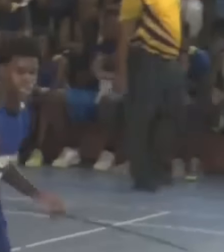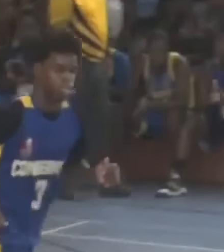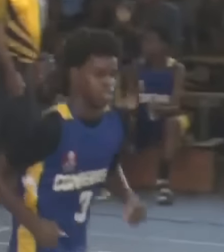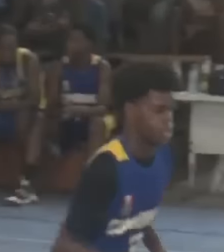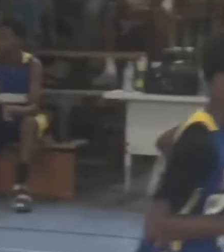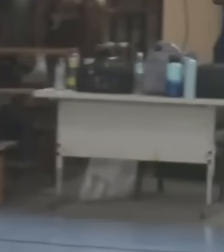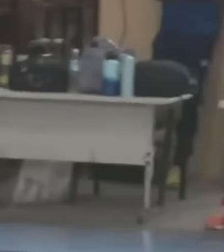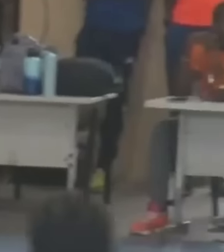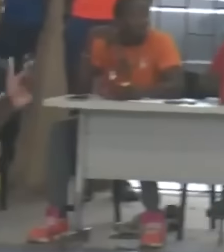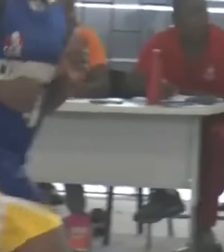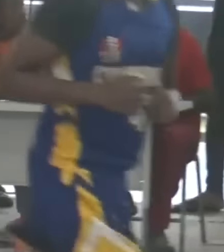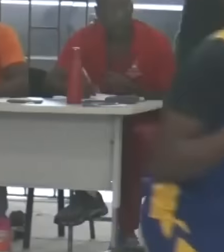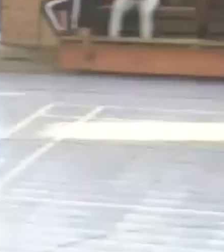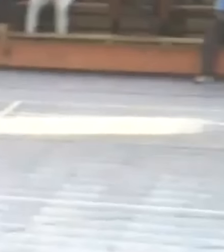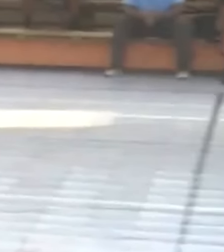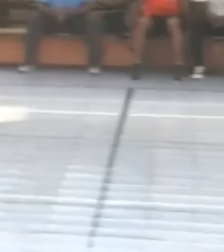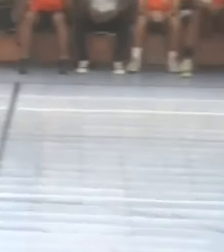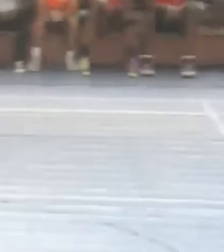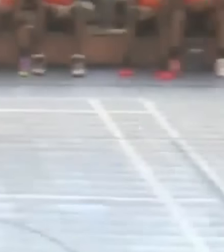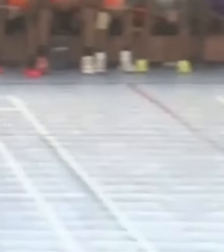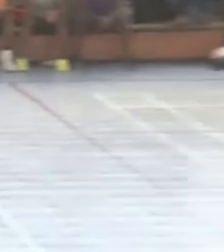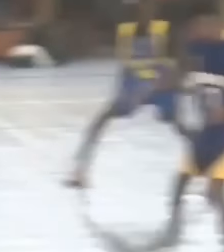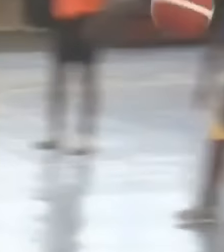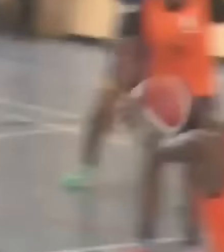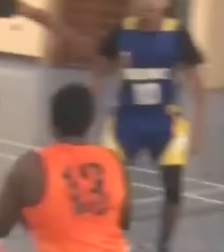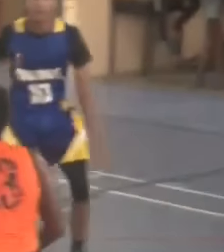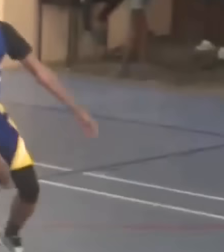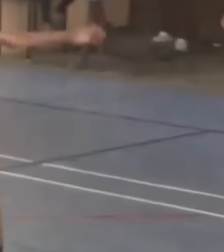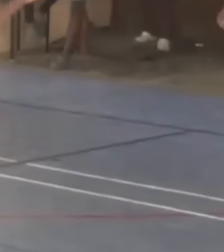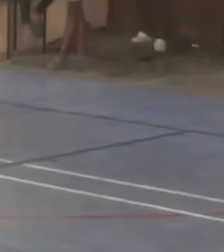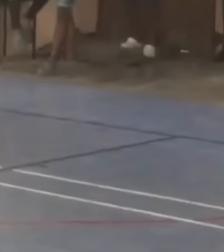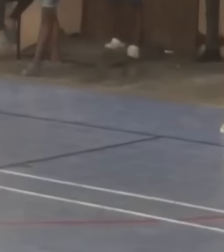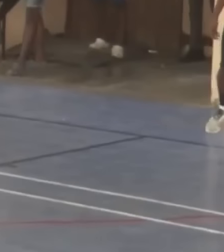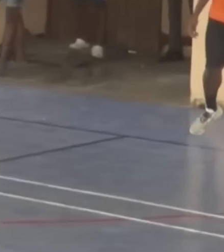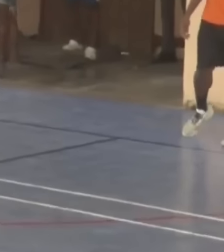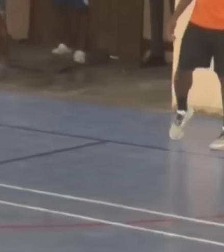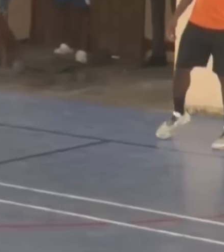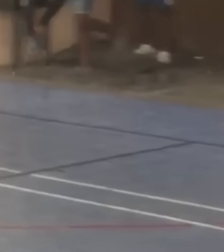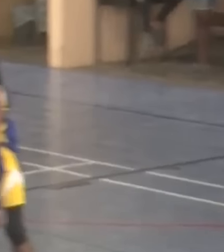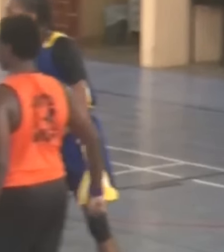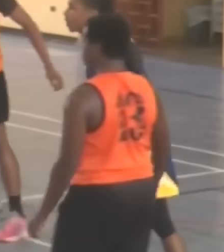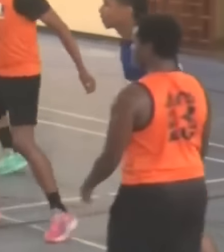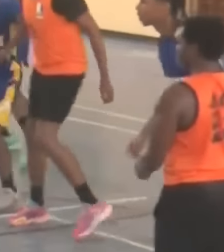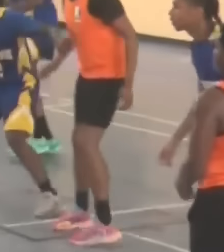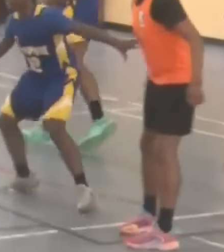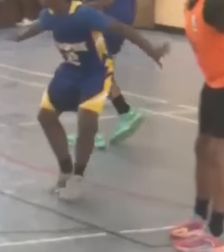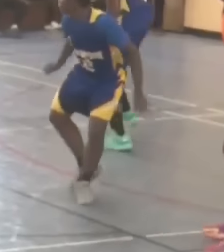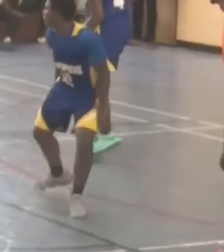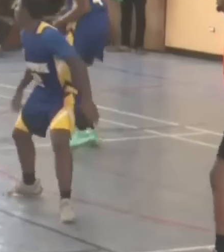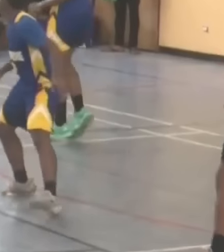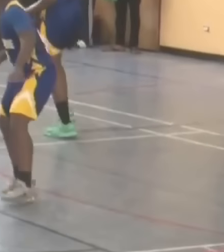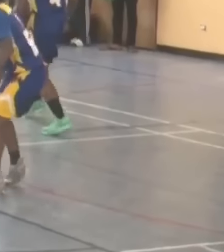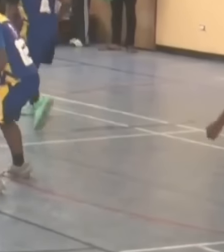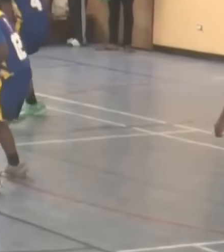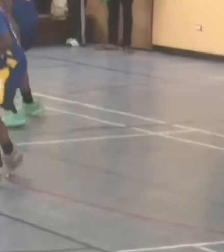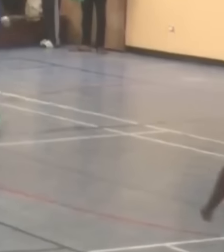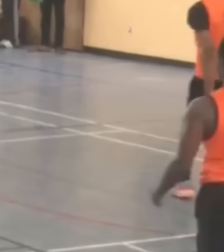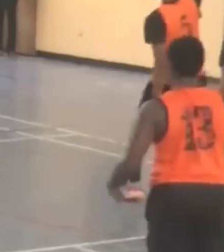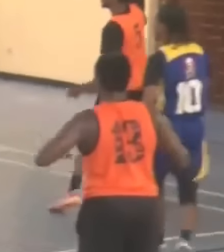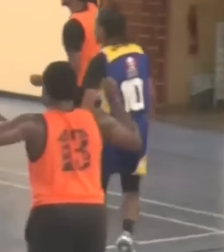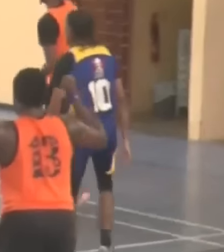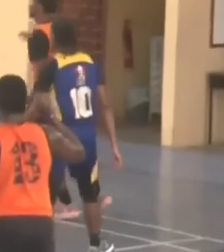2 of his game-high 16 points. But the BCC offense was just as effective, with most of their early points coming from the